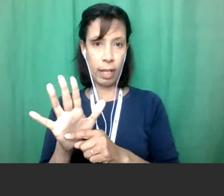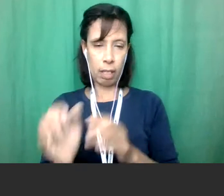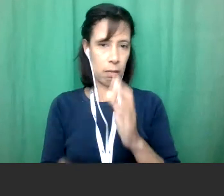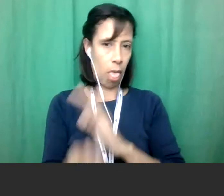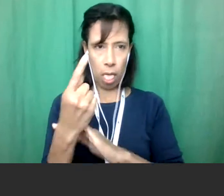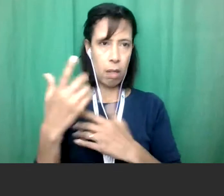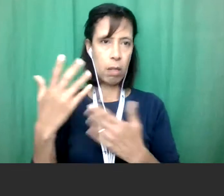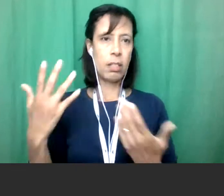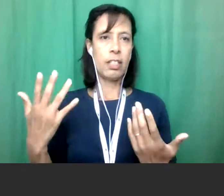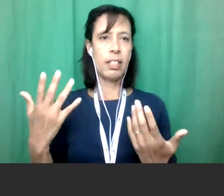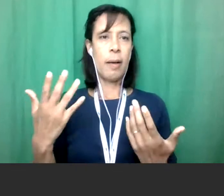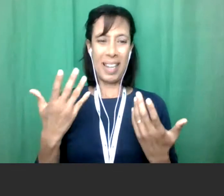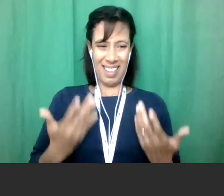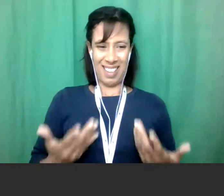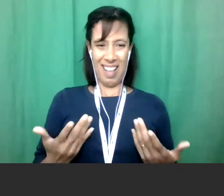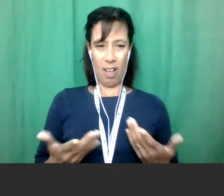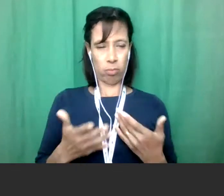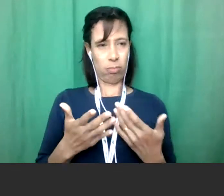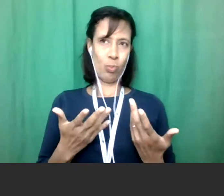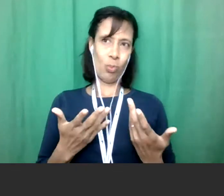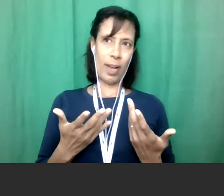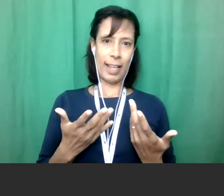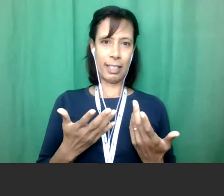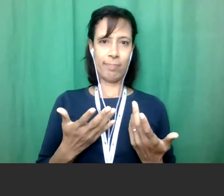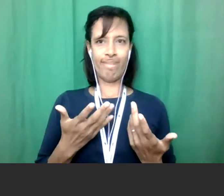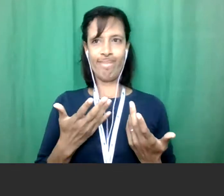dealing with COVID now, and